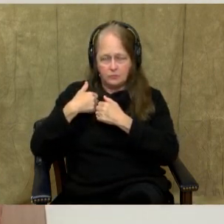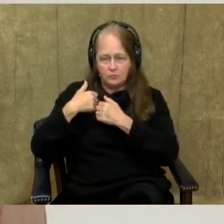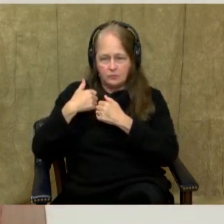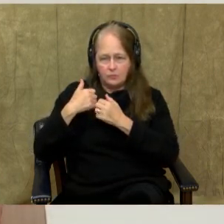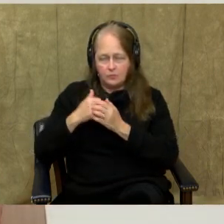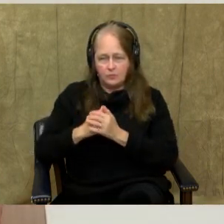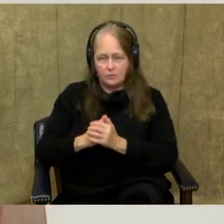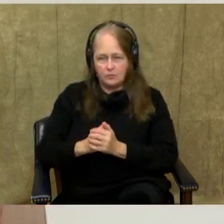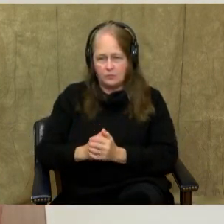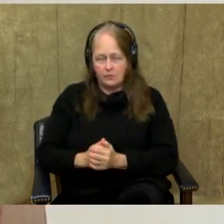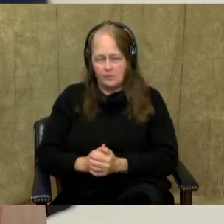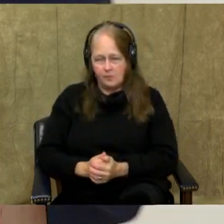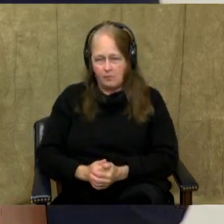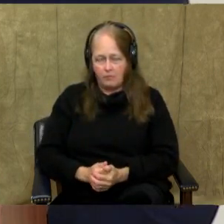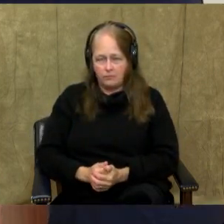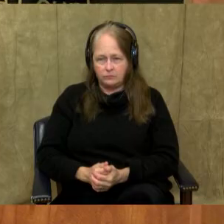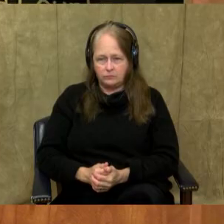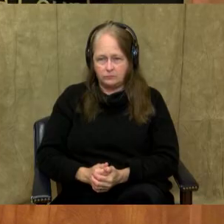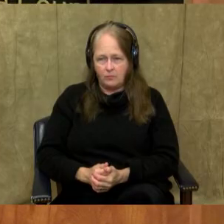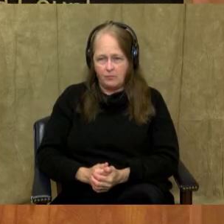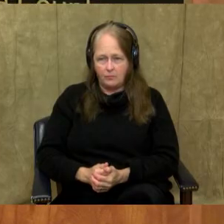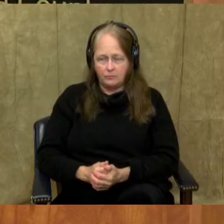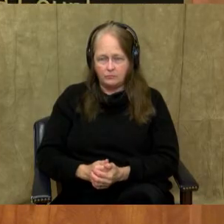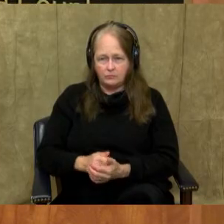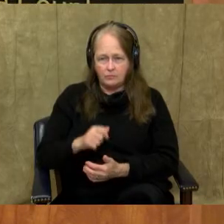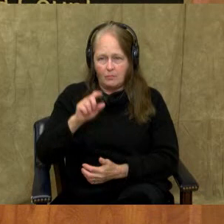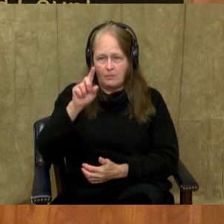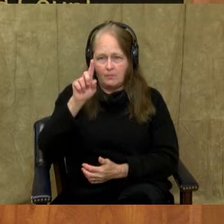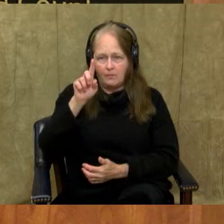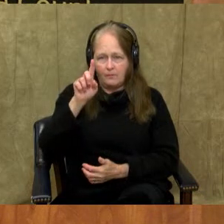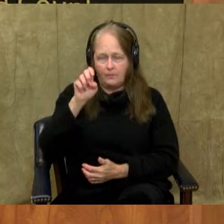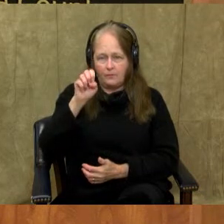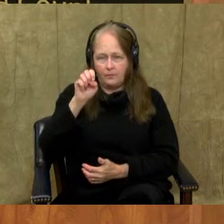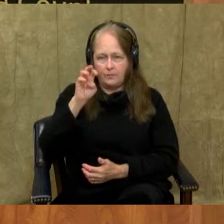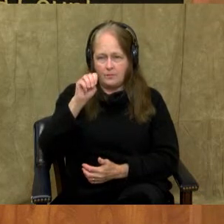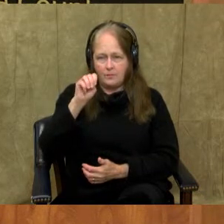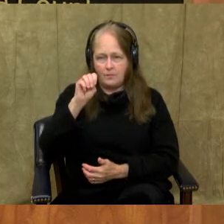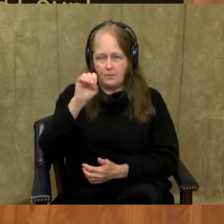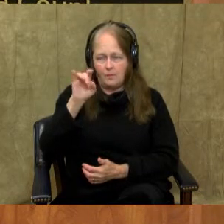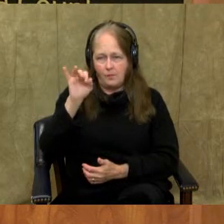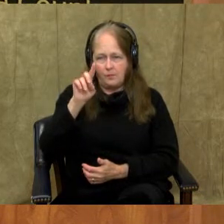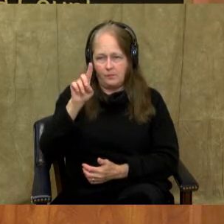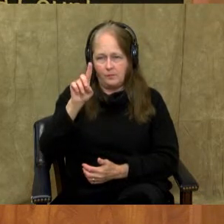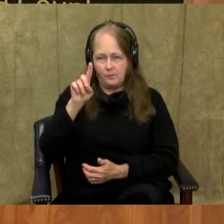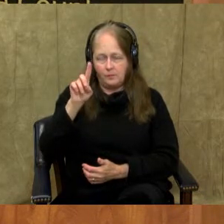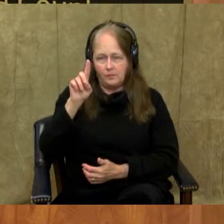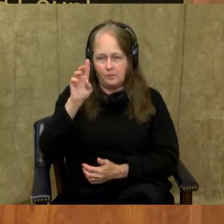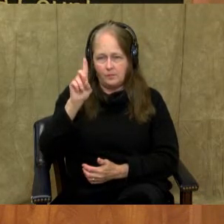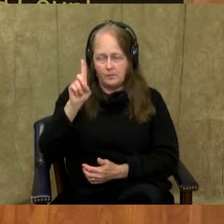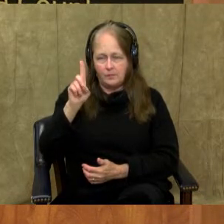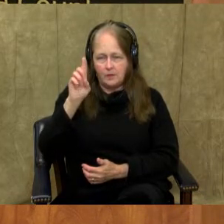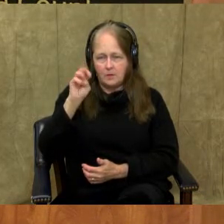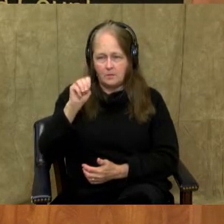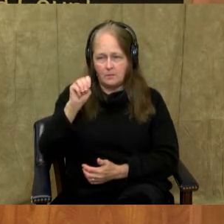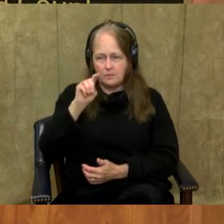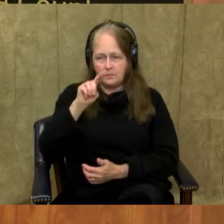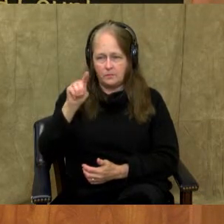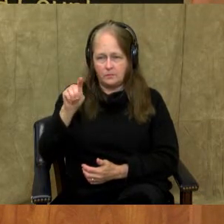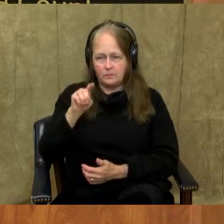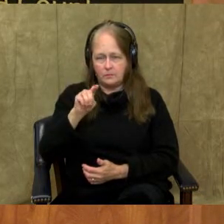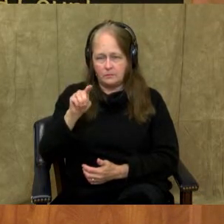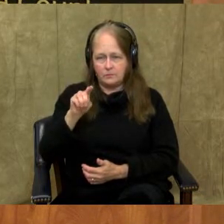was? If you guessed the Demilitarized Zone, or otherwise known as the DMZ, you're absolutely